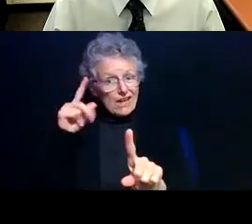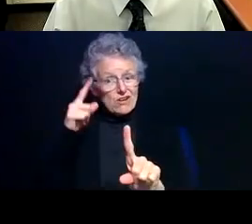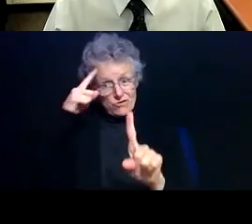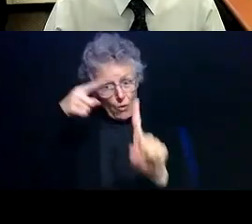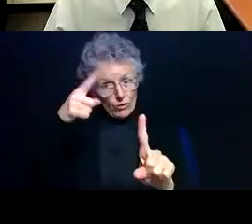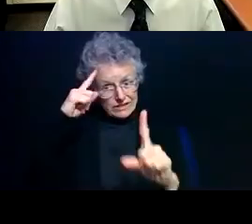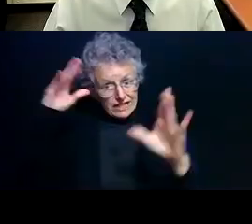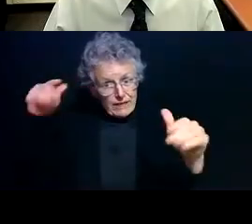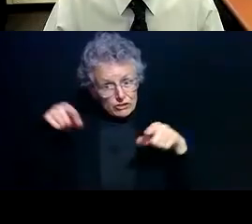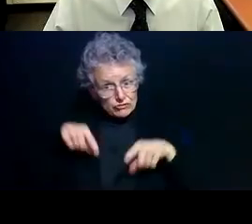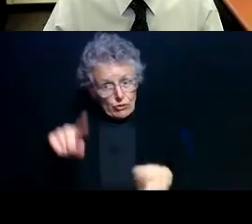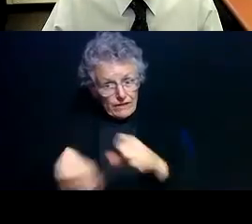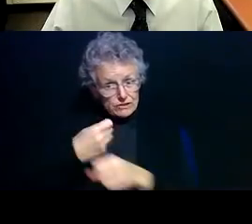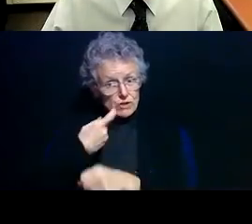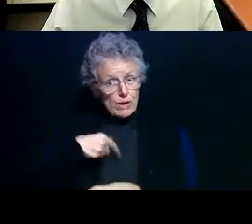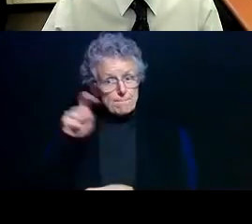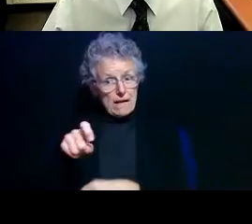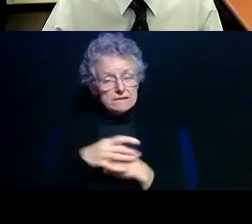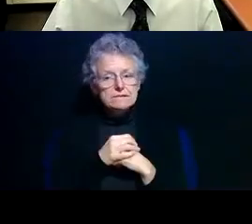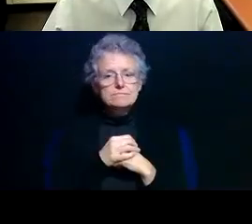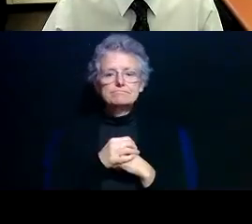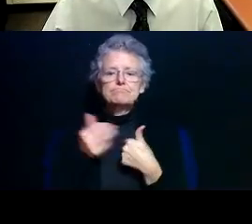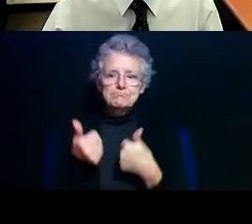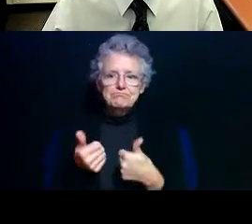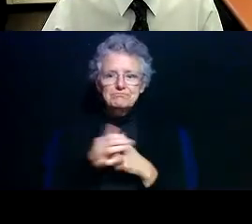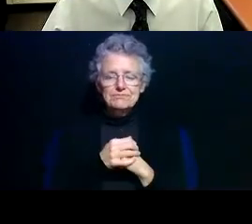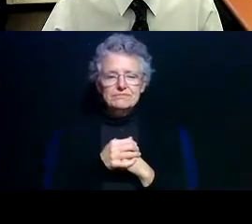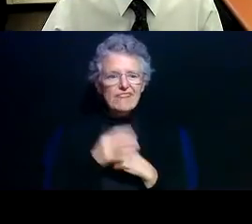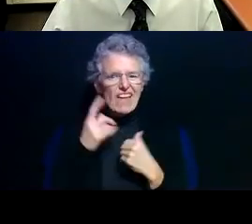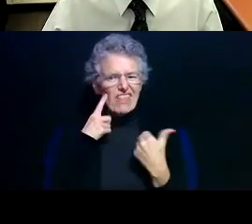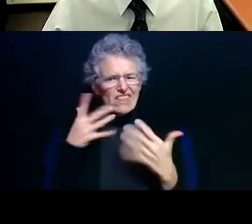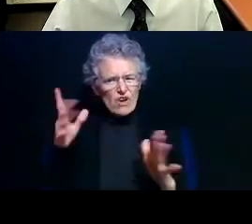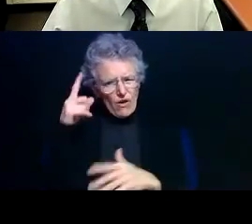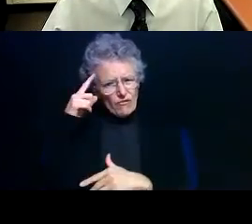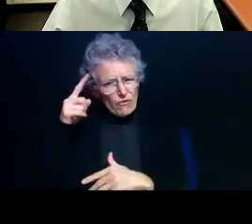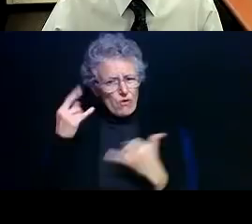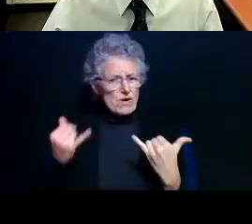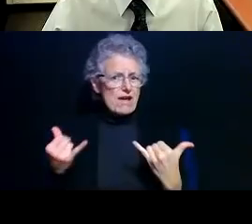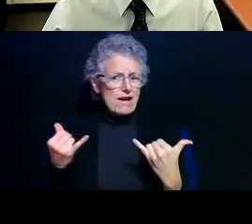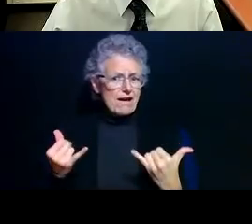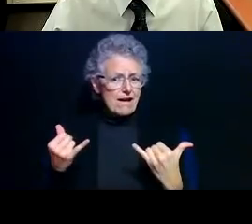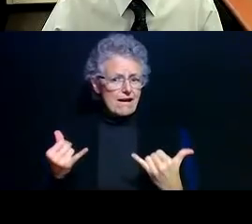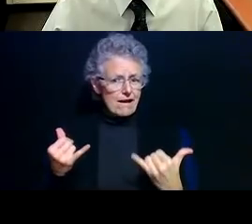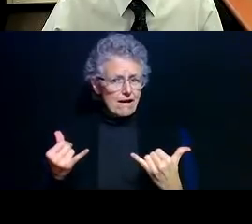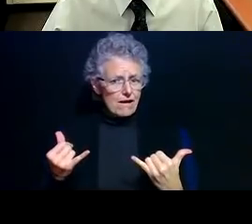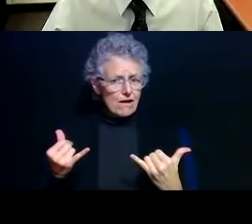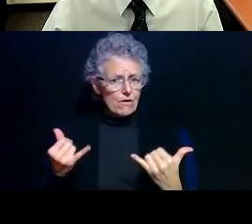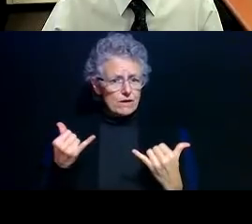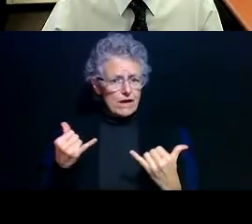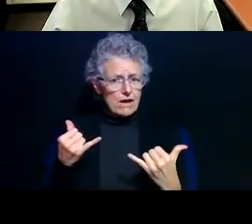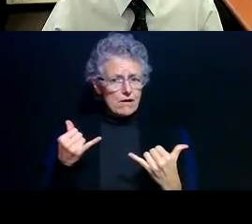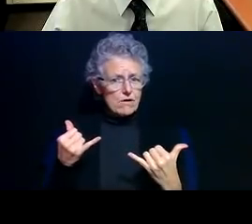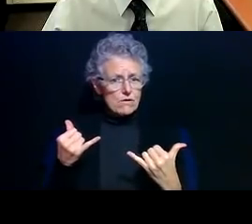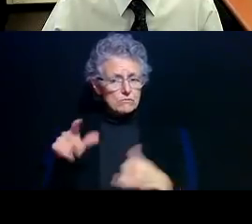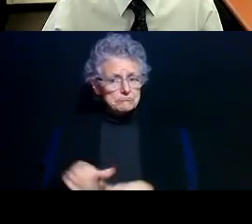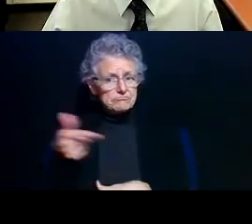year. Thank you, Brian. I think that's all I have for you for the moment. Let me turn back, if